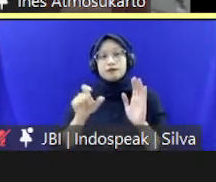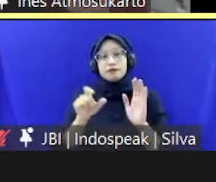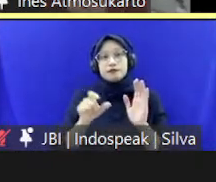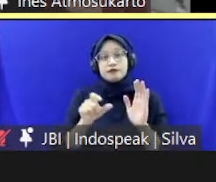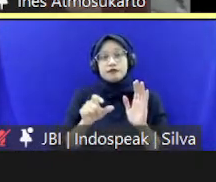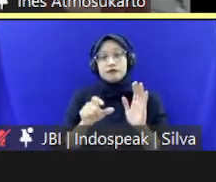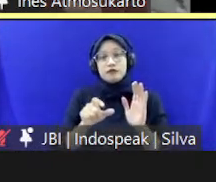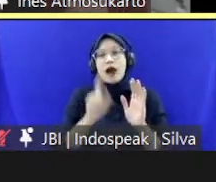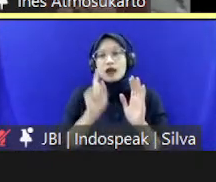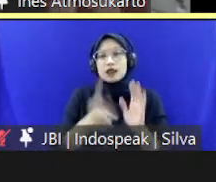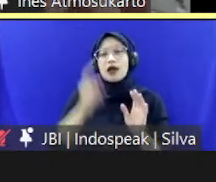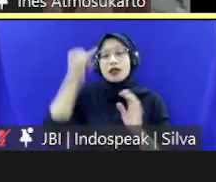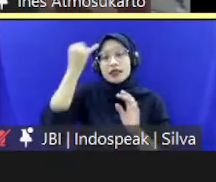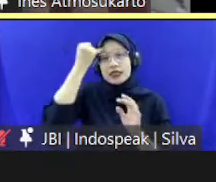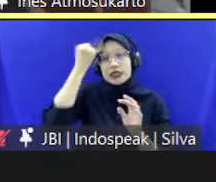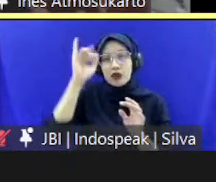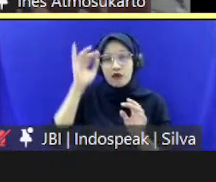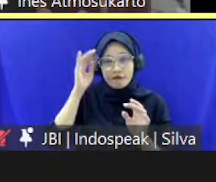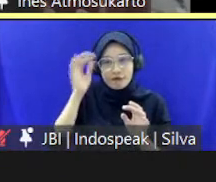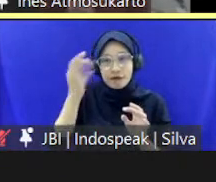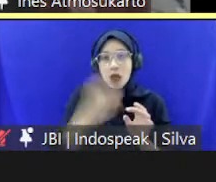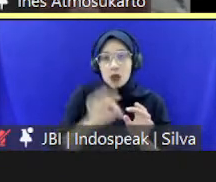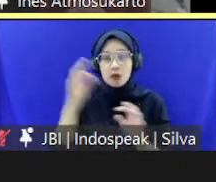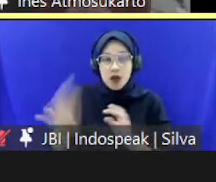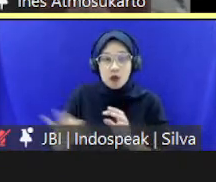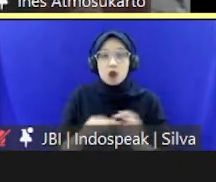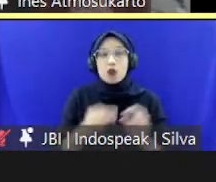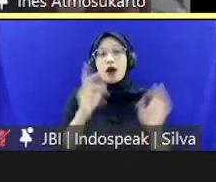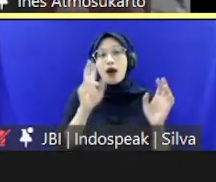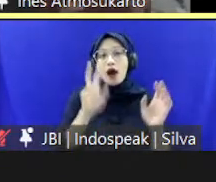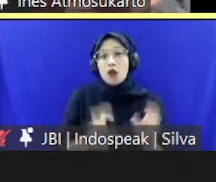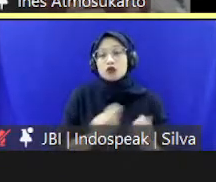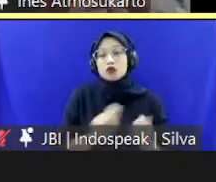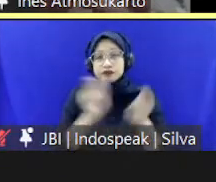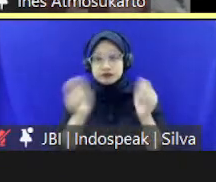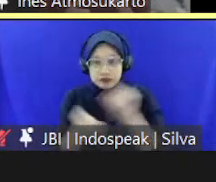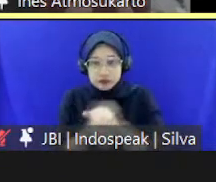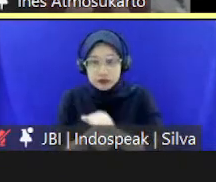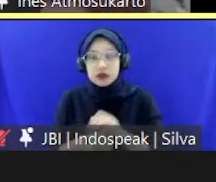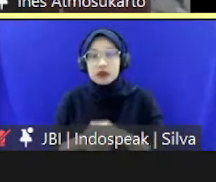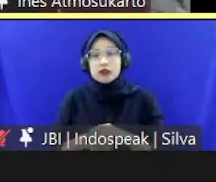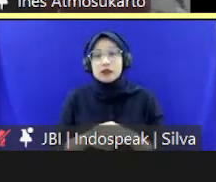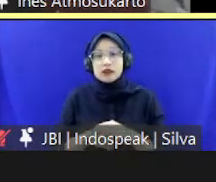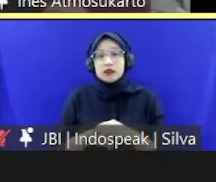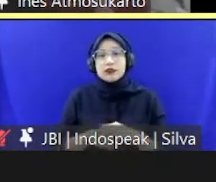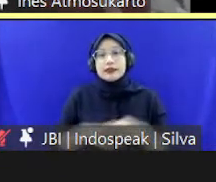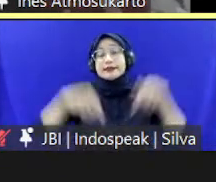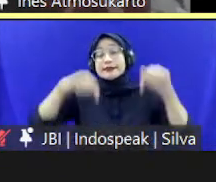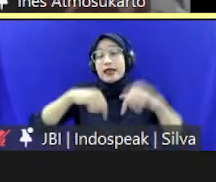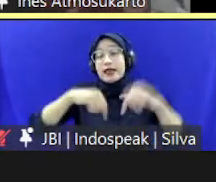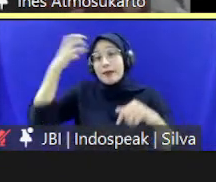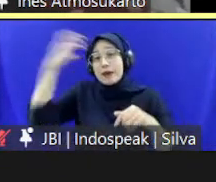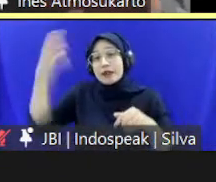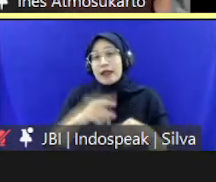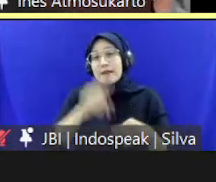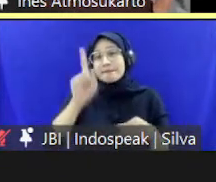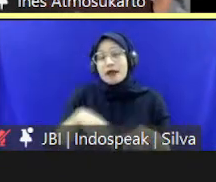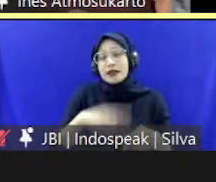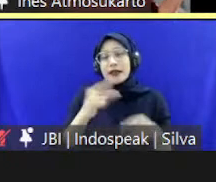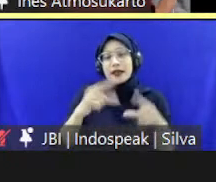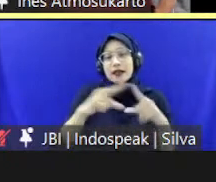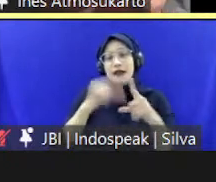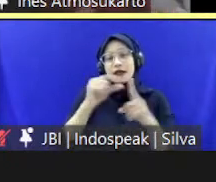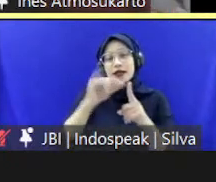this, include how the government was initially using rapid antibody tests for screening in the